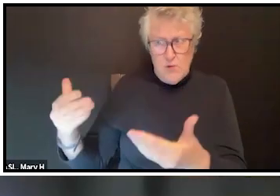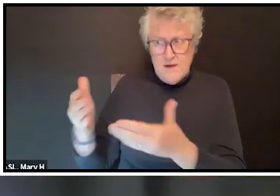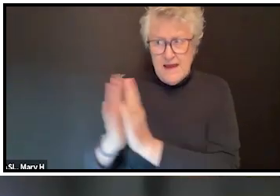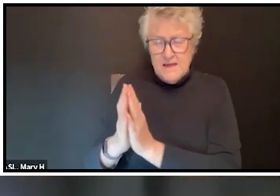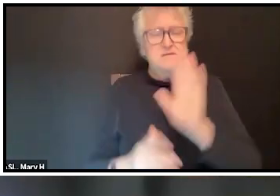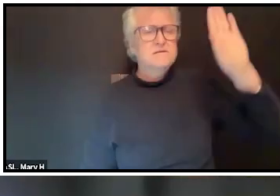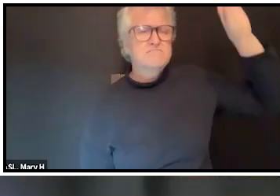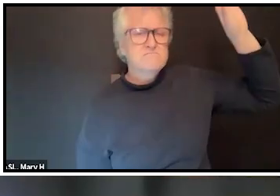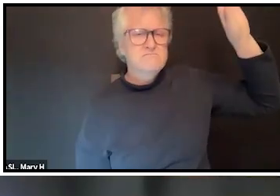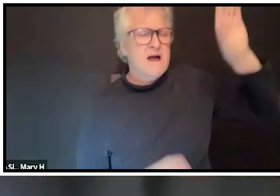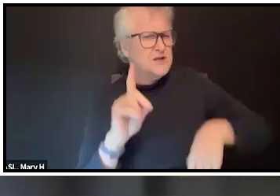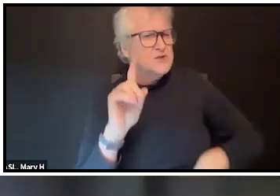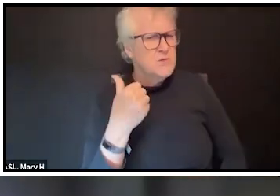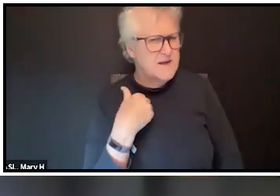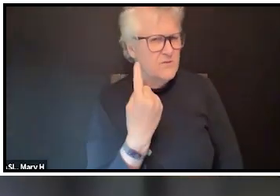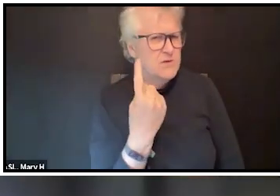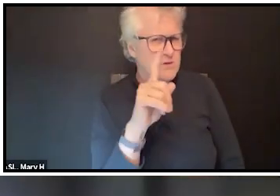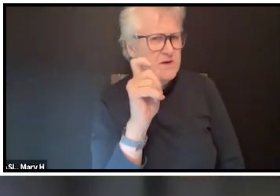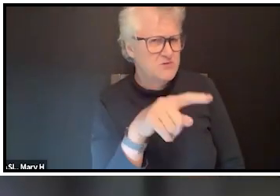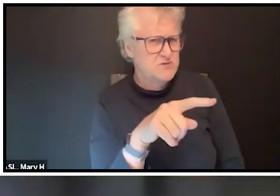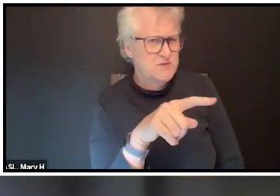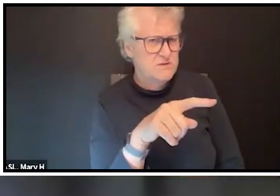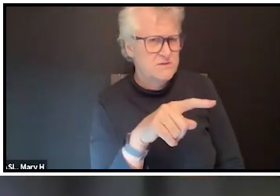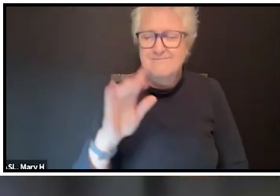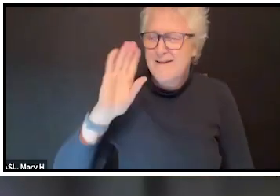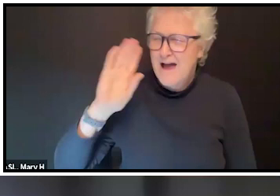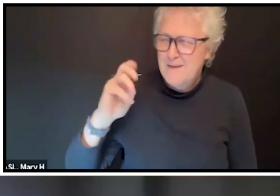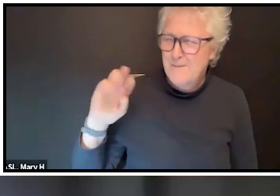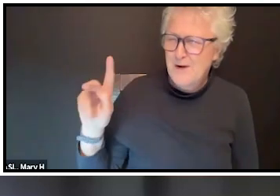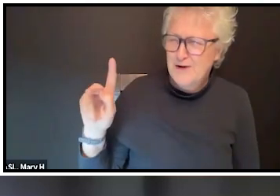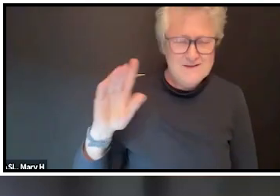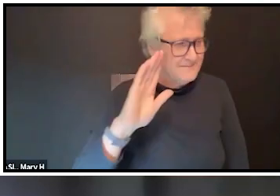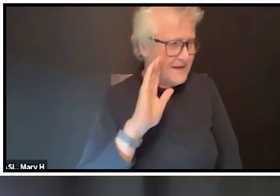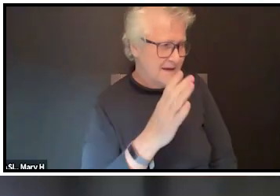one question. Yes. Hi, Mark. Hi.